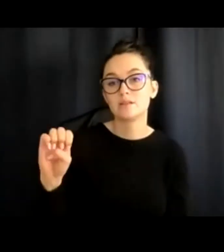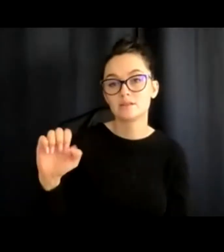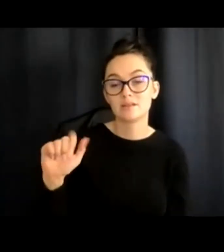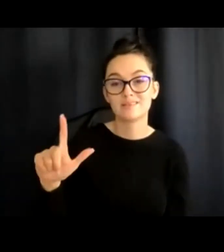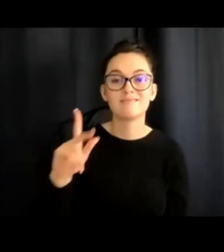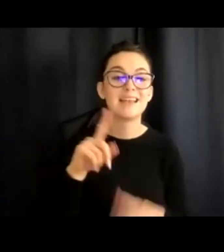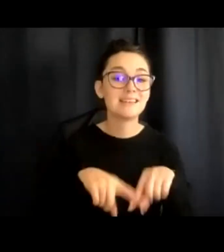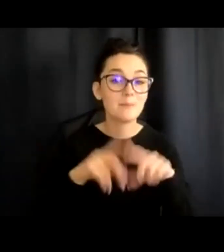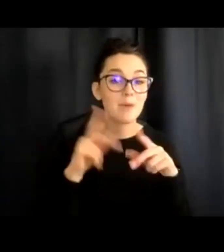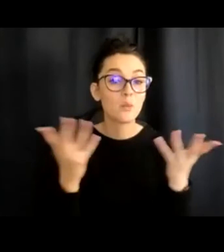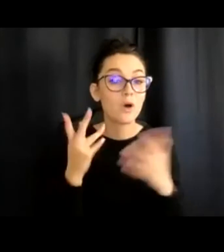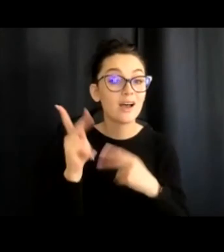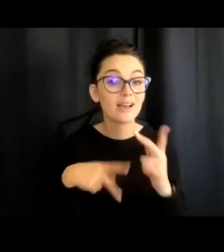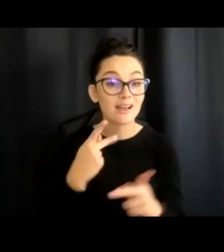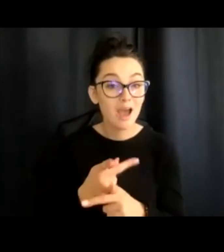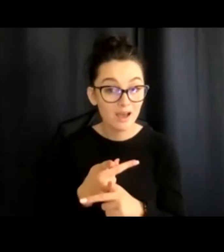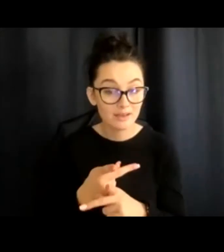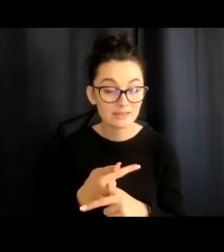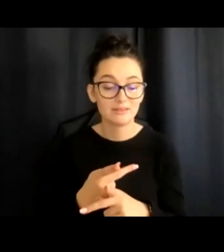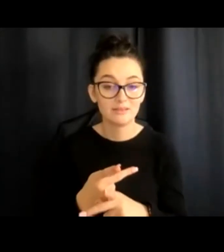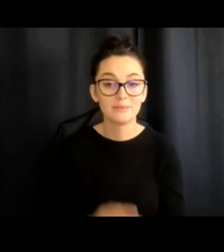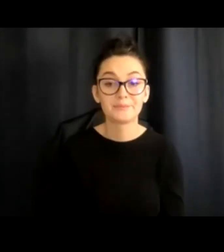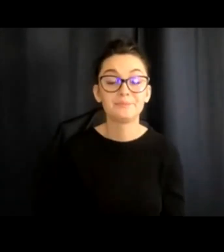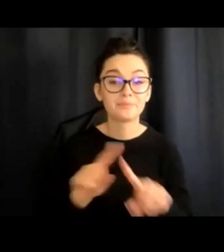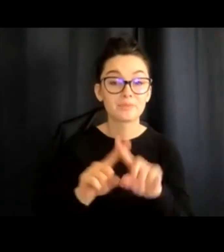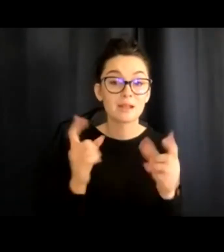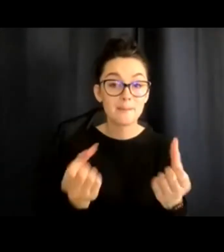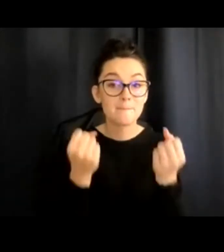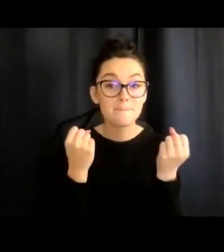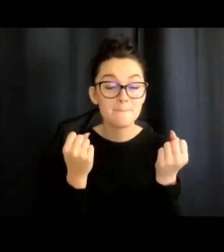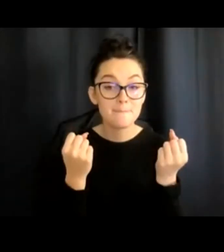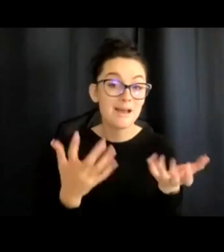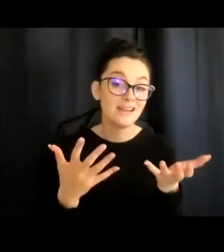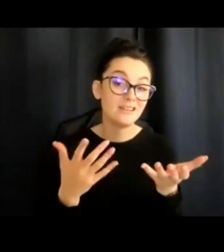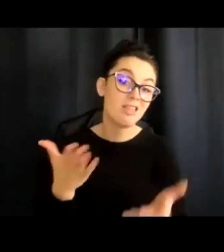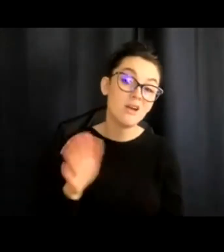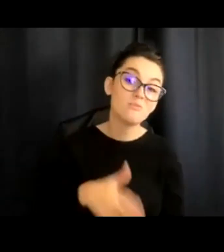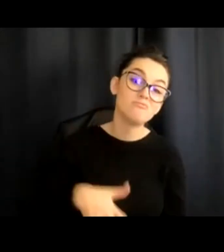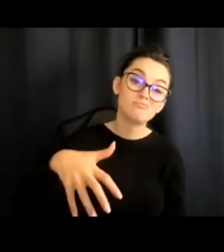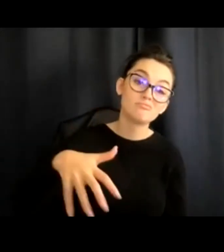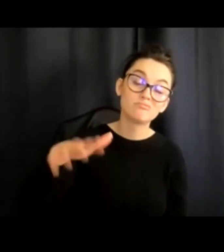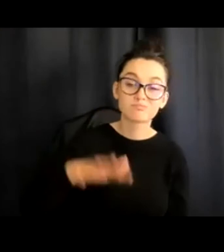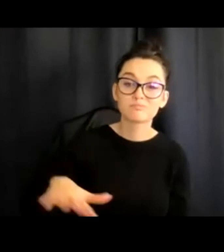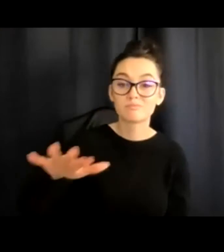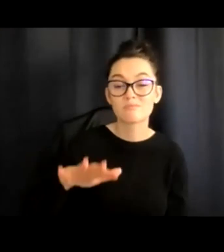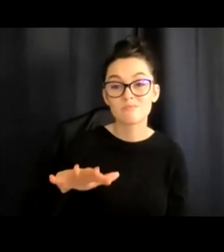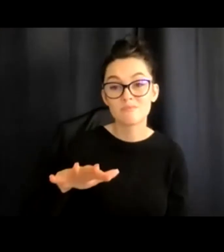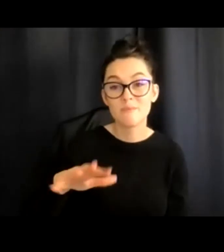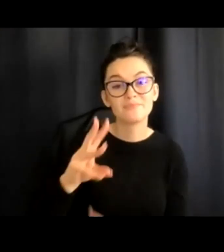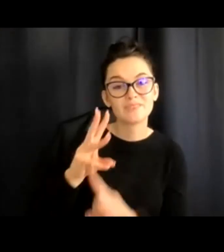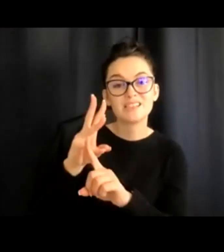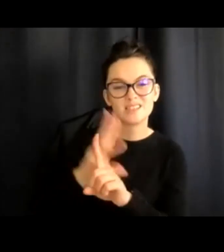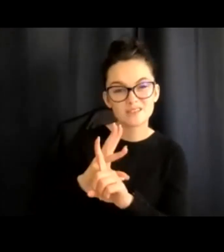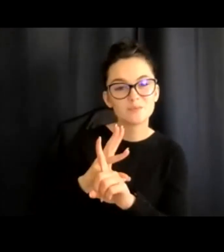kind of seal it is. But a lot of seals, they're pregnant right around 6